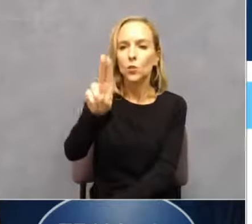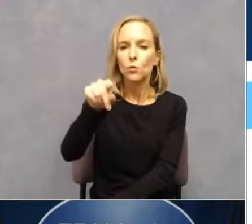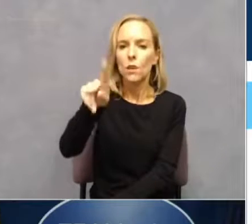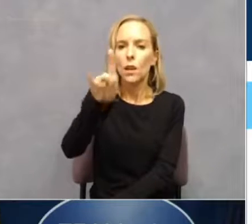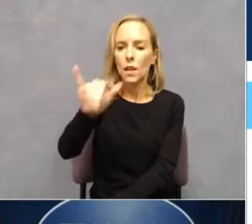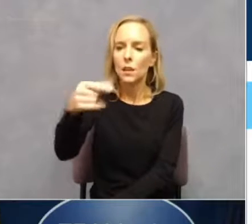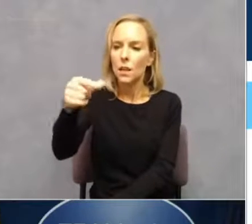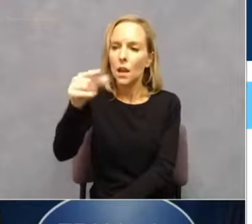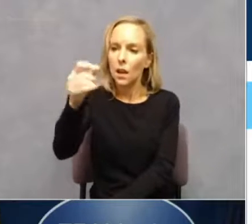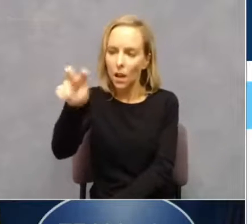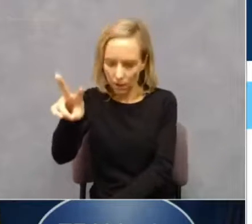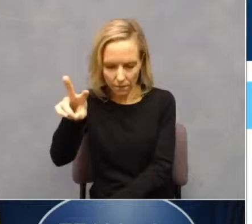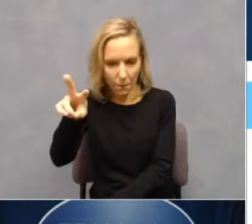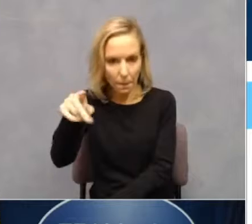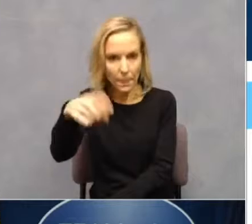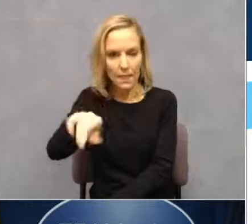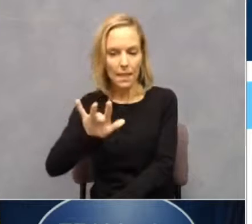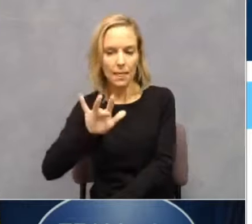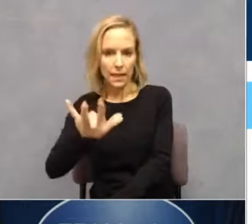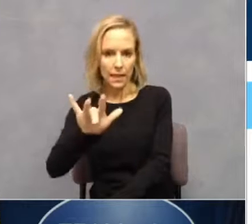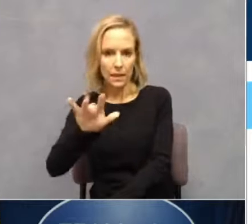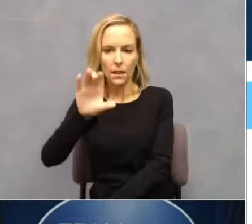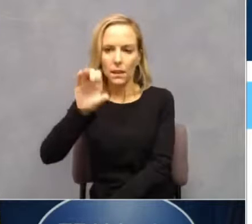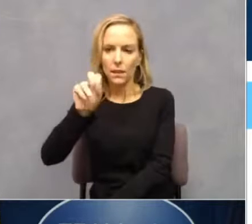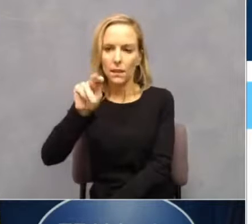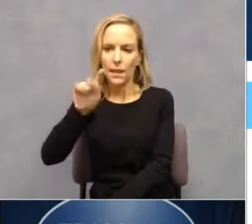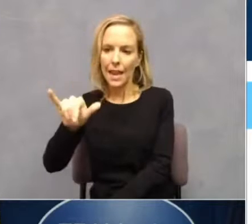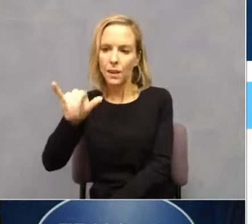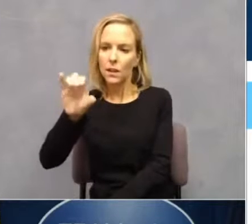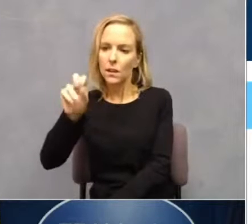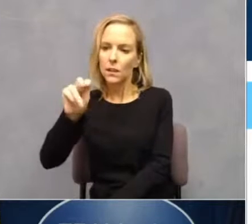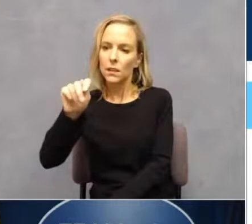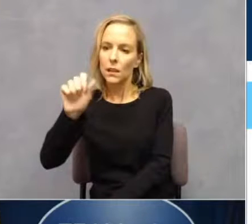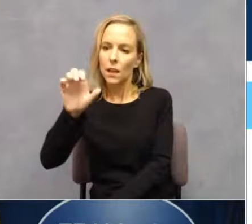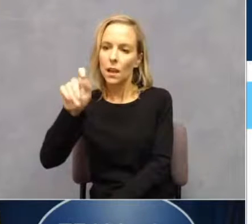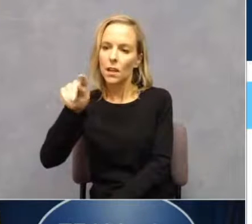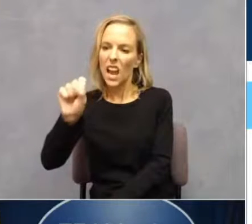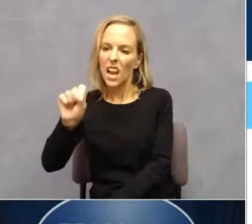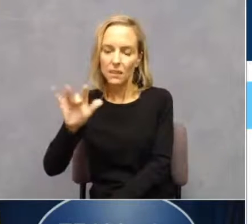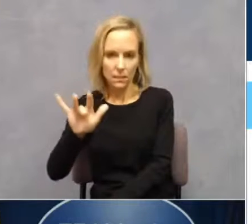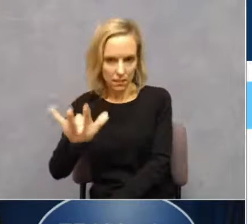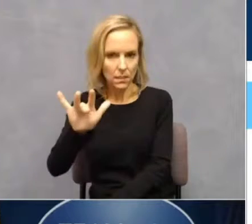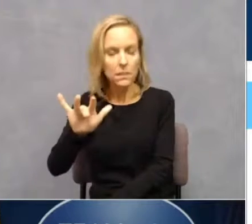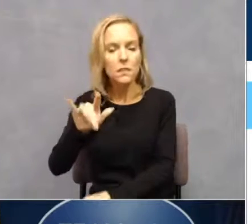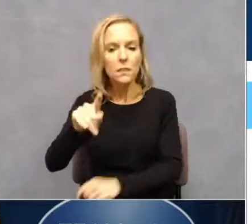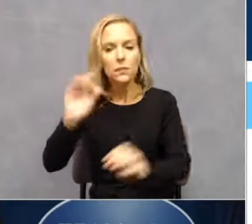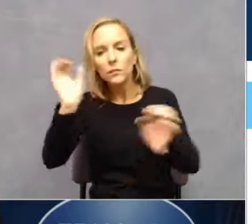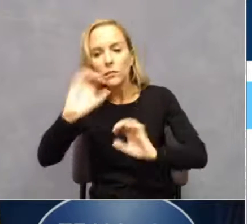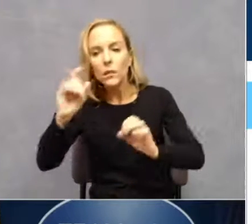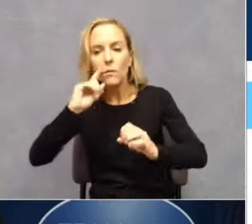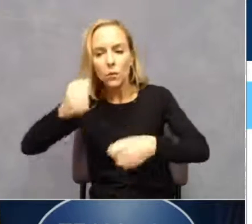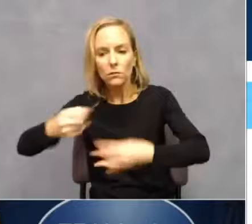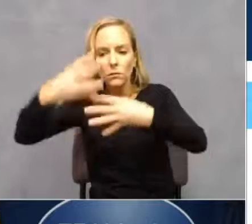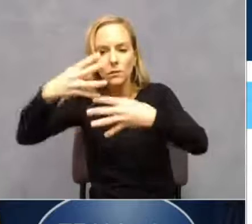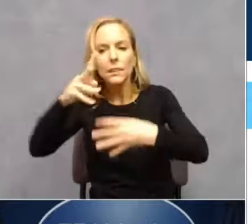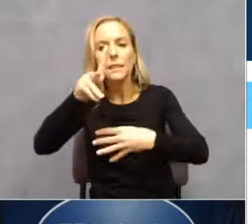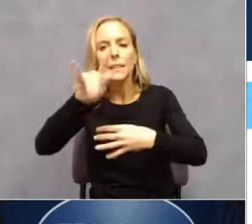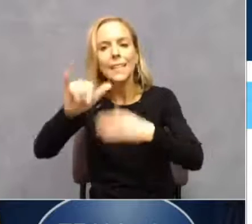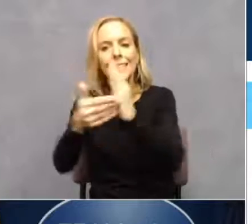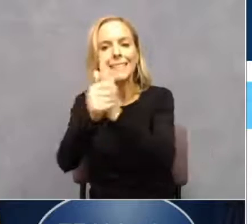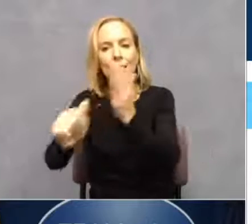www.kyskillsu.ky.gov and click on County Contacts to find a Kentucky Skills U program near you.